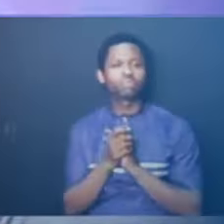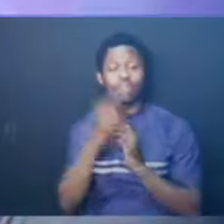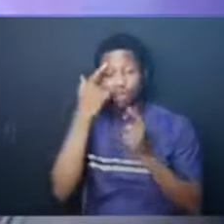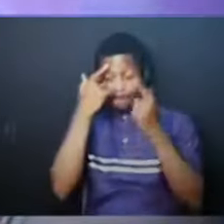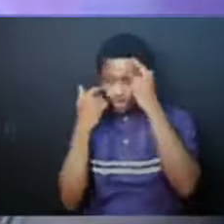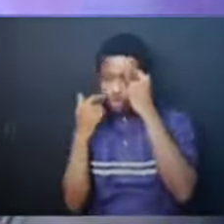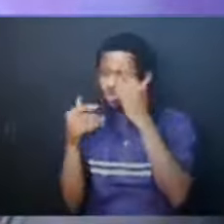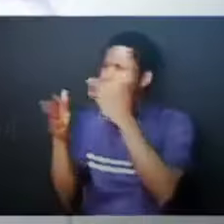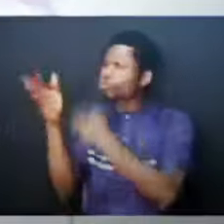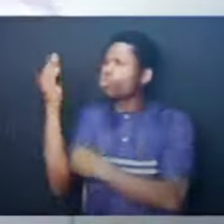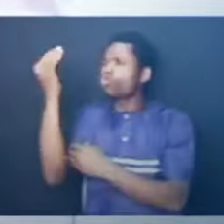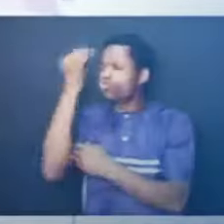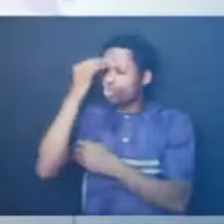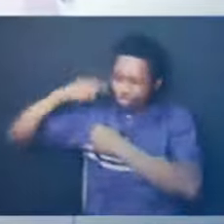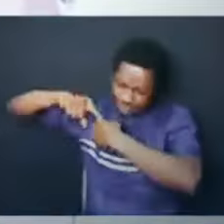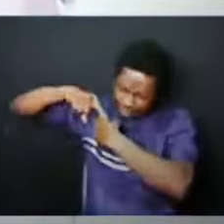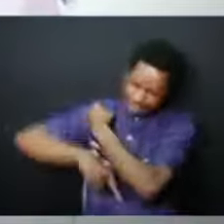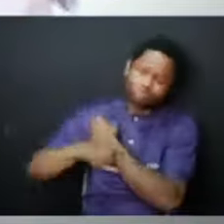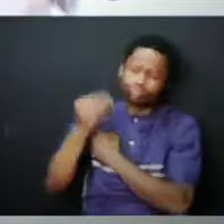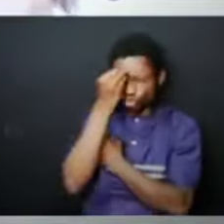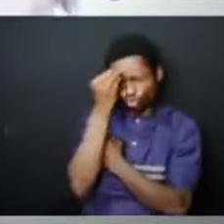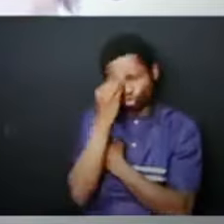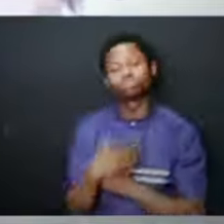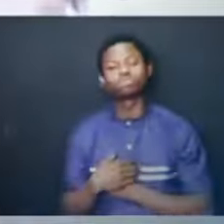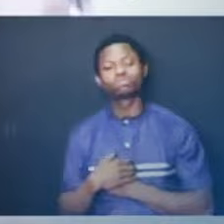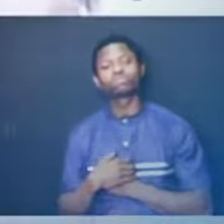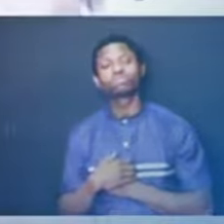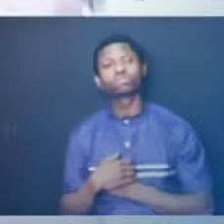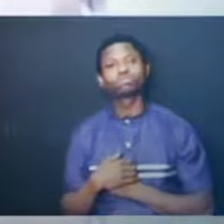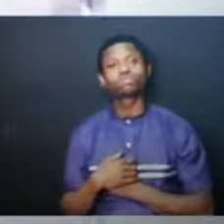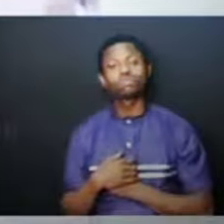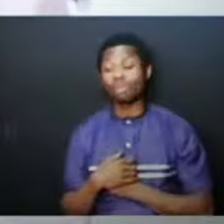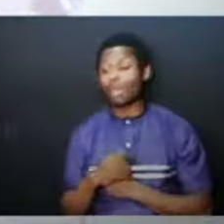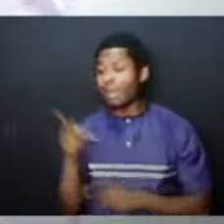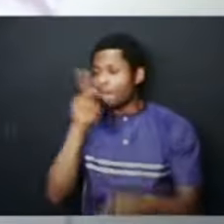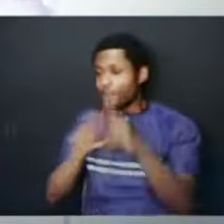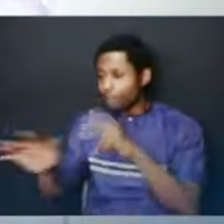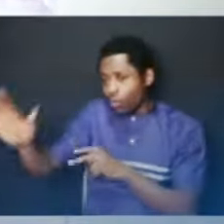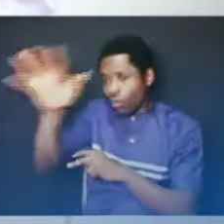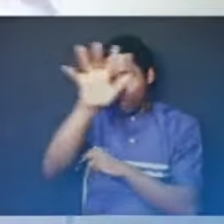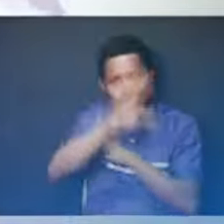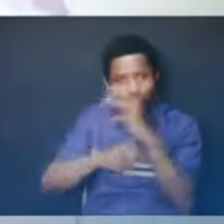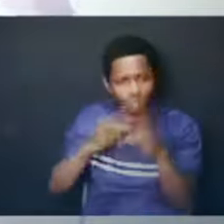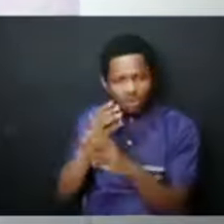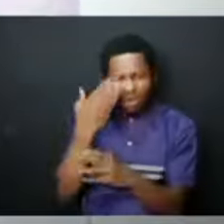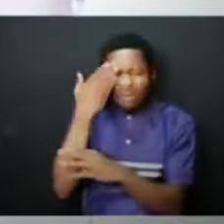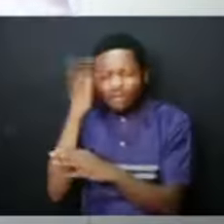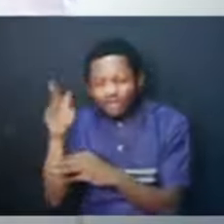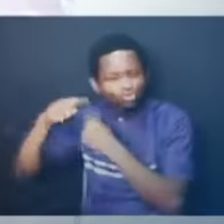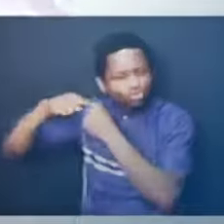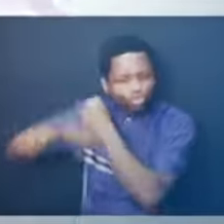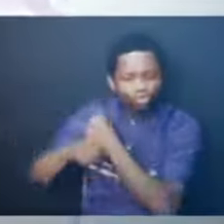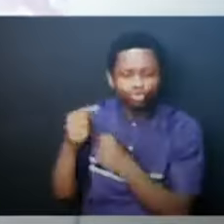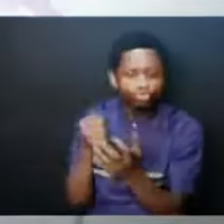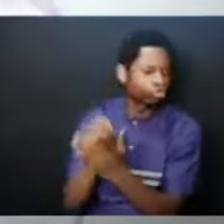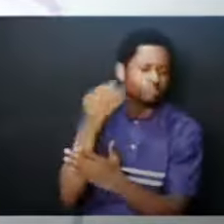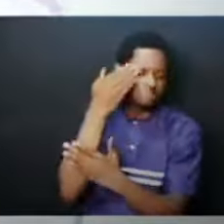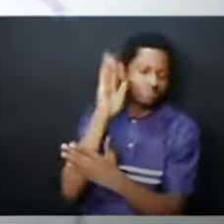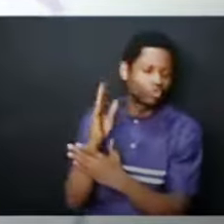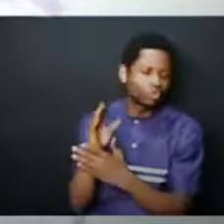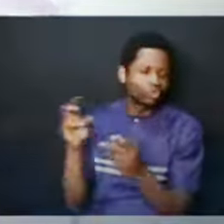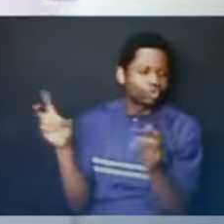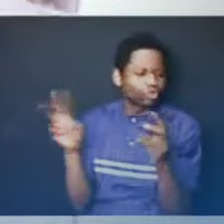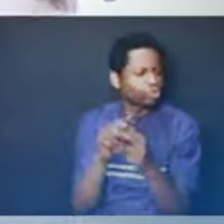because God knows the details. The country folks may not know. So they will praise